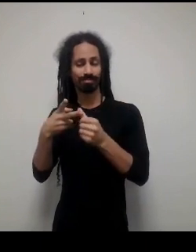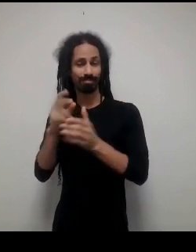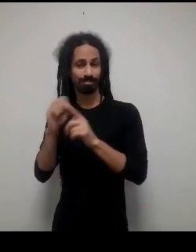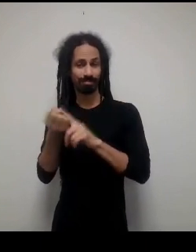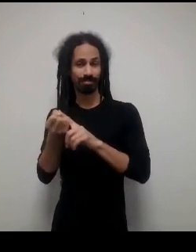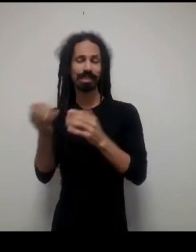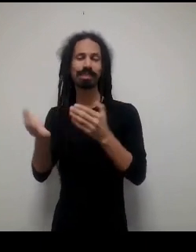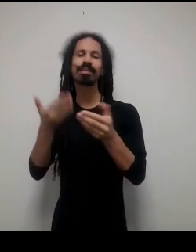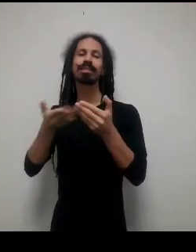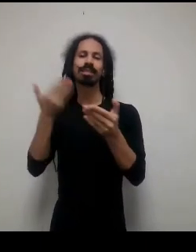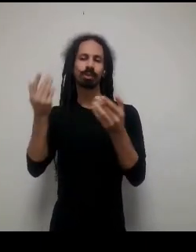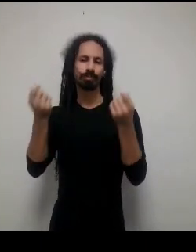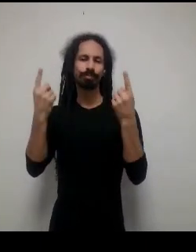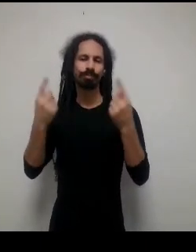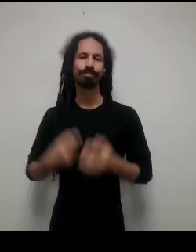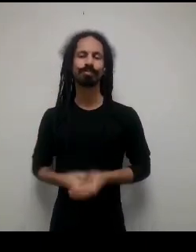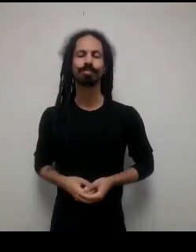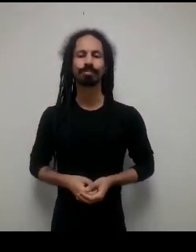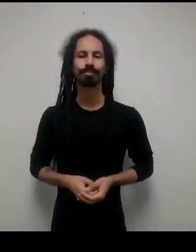follow.